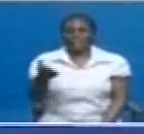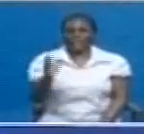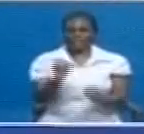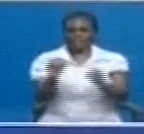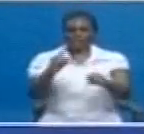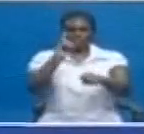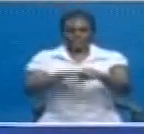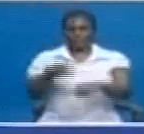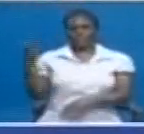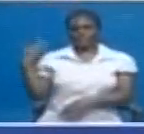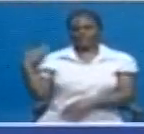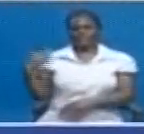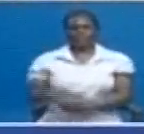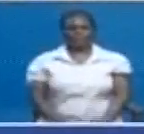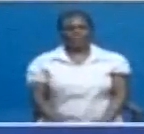at the time.